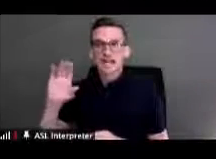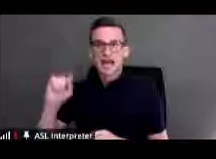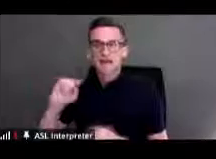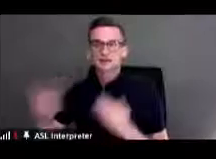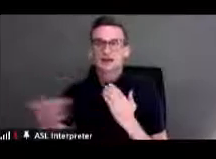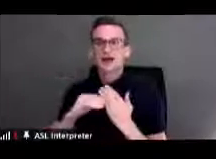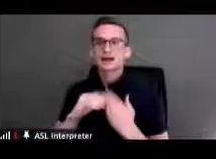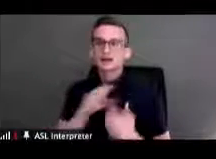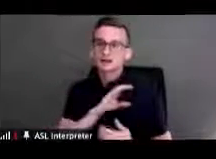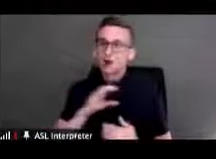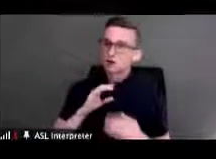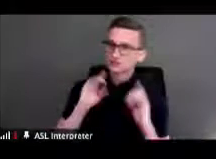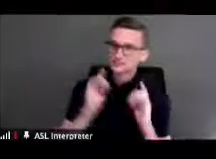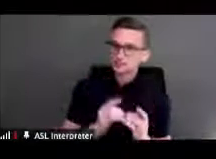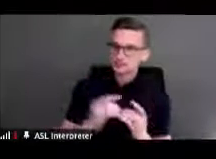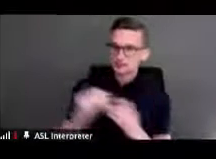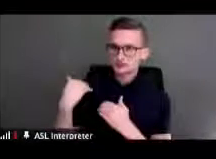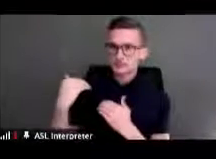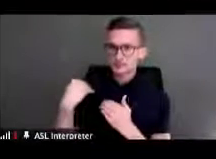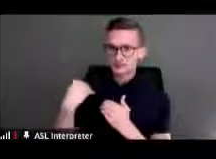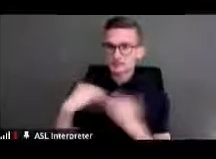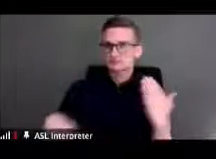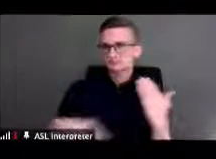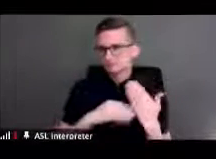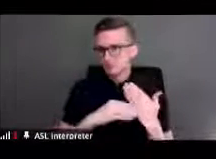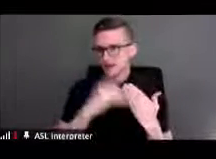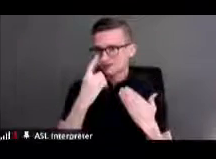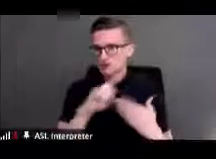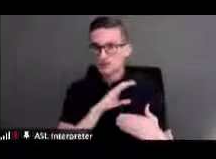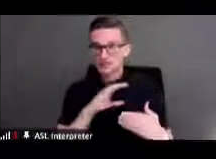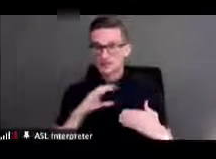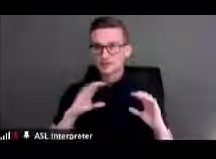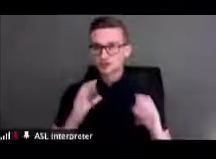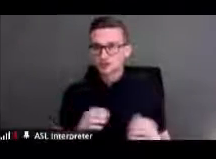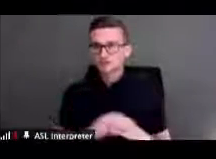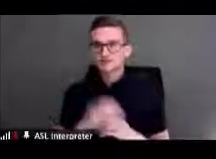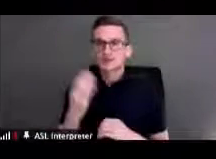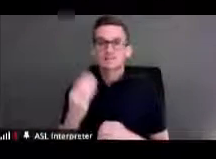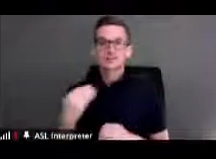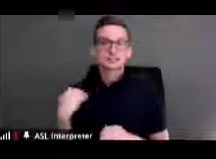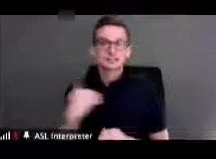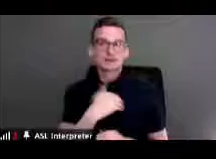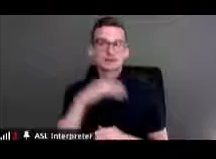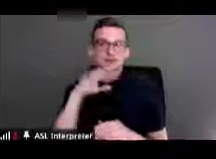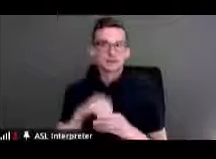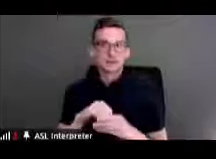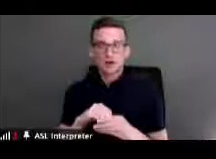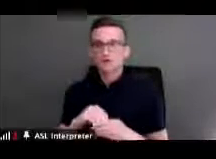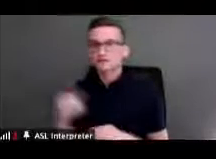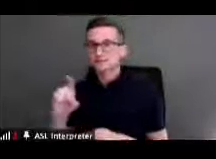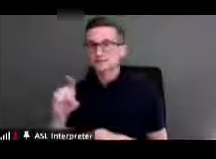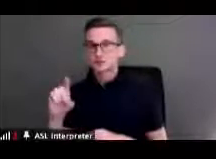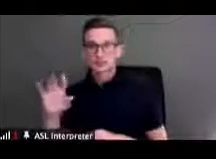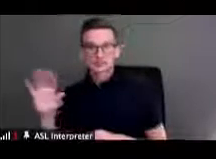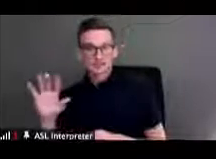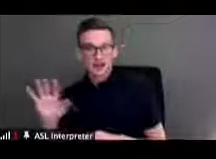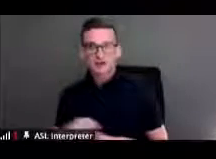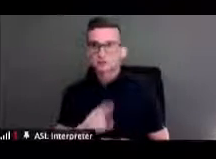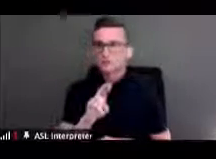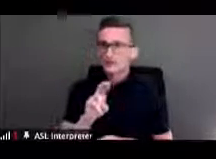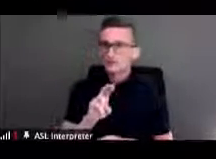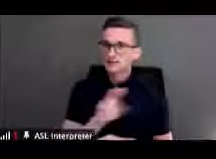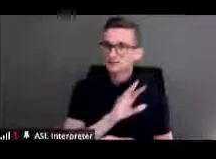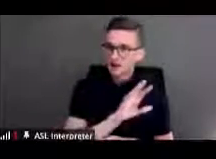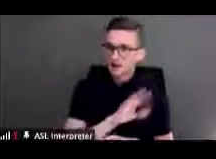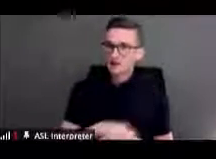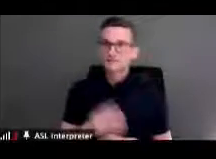to the commission. The 14-member commission is made up of 5 Republicans, 5 Democrats, and 4 not